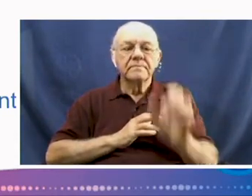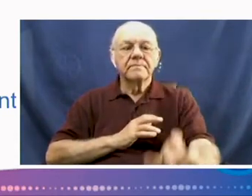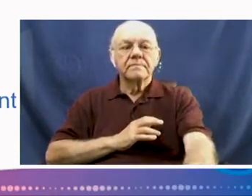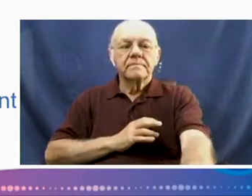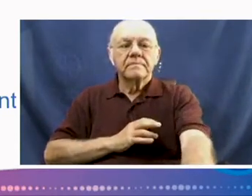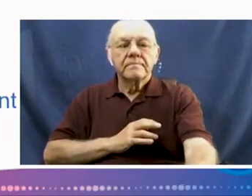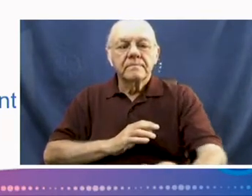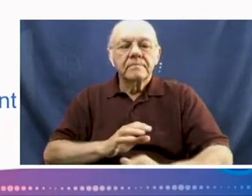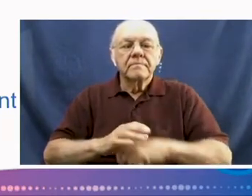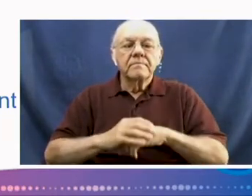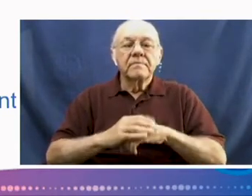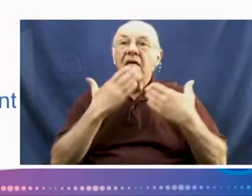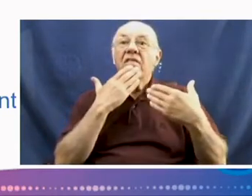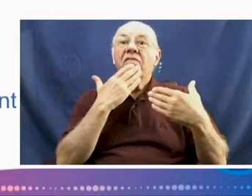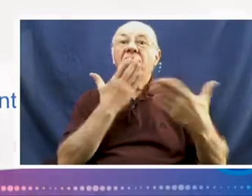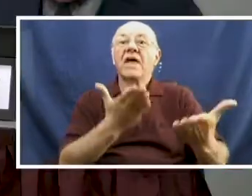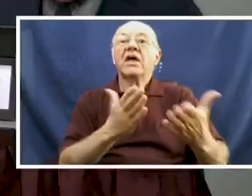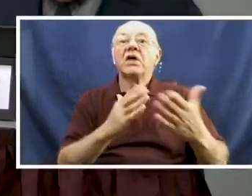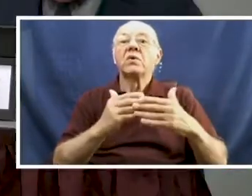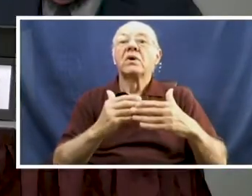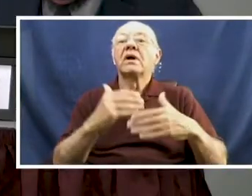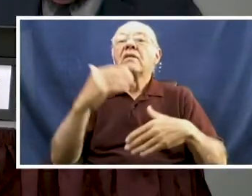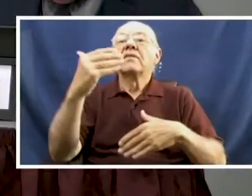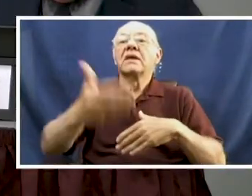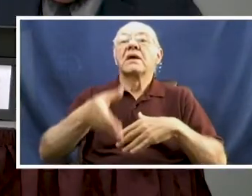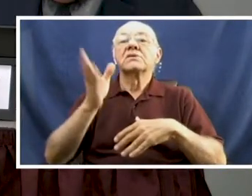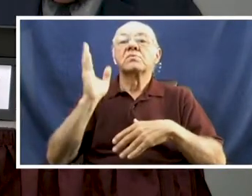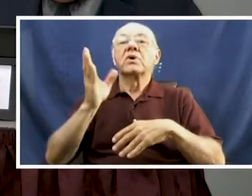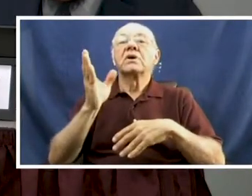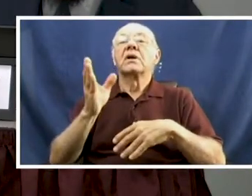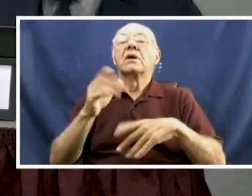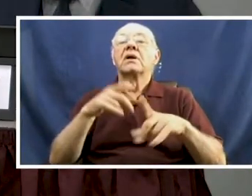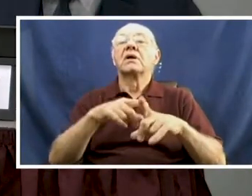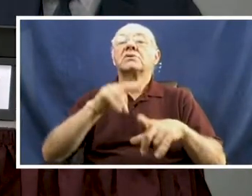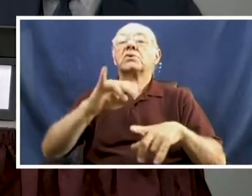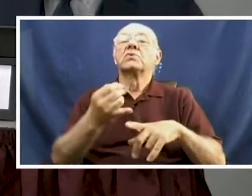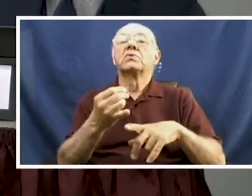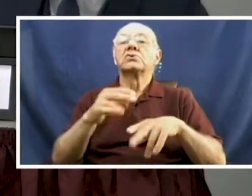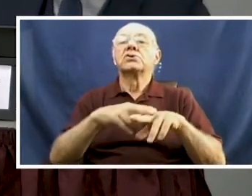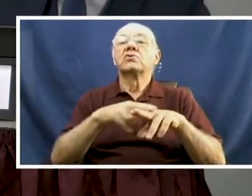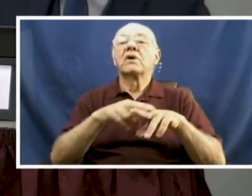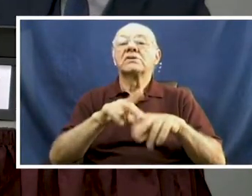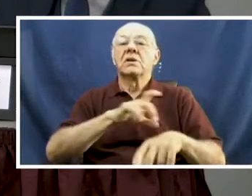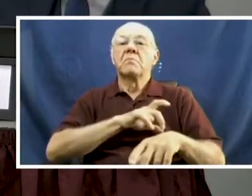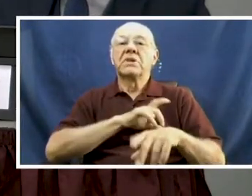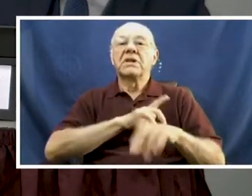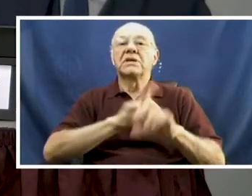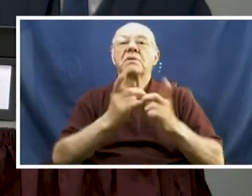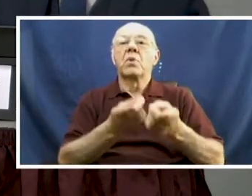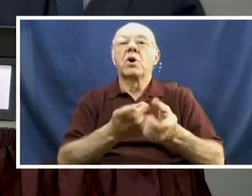Thank you. Our next presentation will be by New Jersey Transit Police Department.